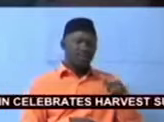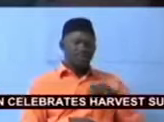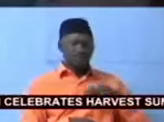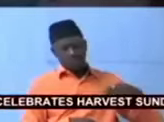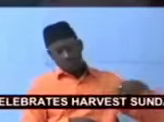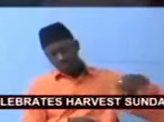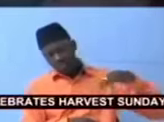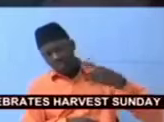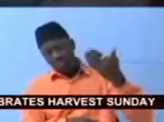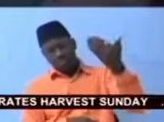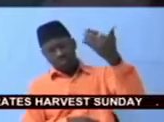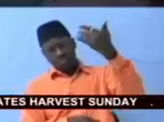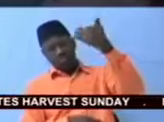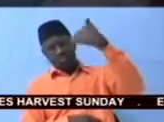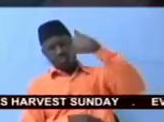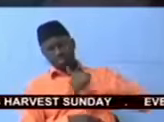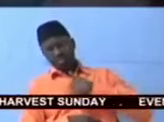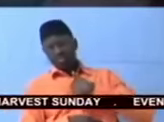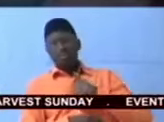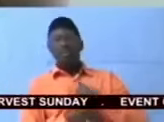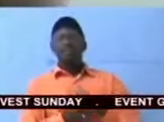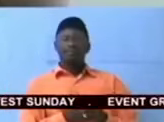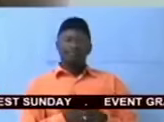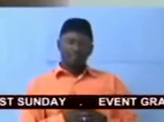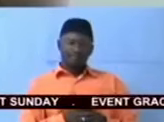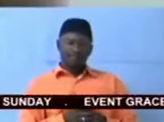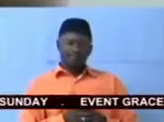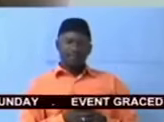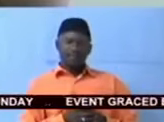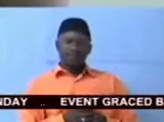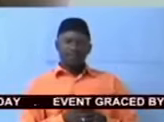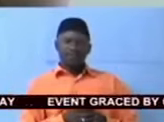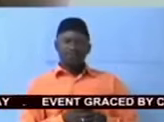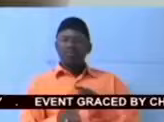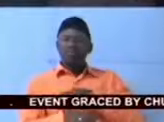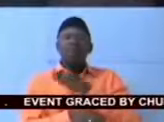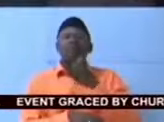towards me. Where I sat at the bench.